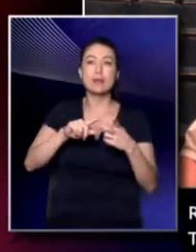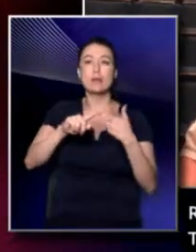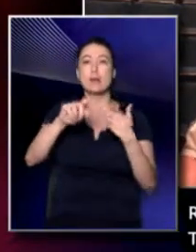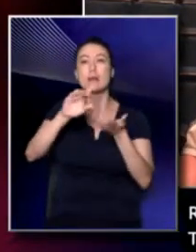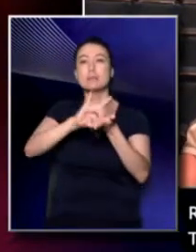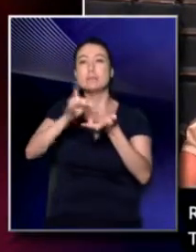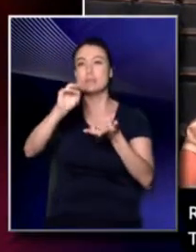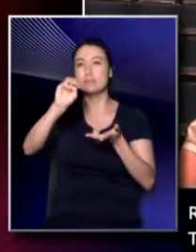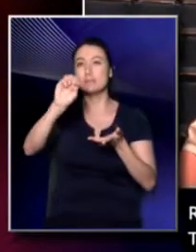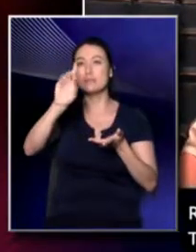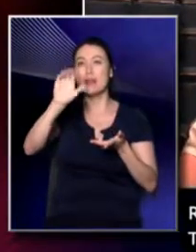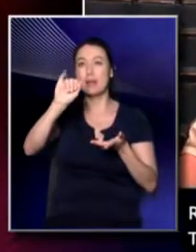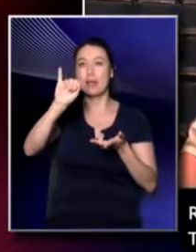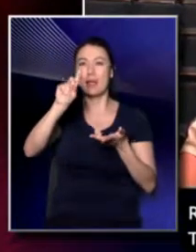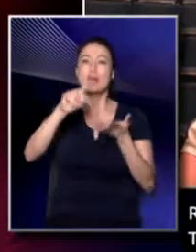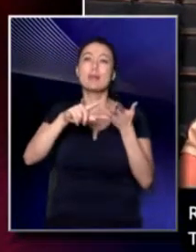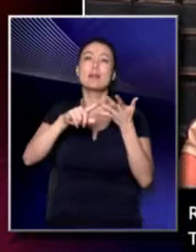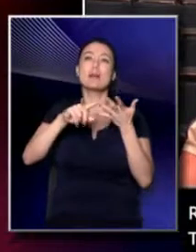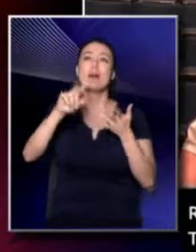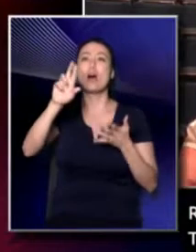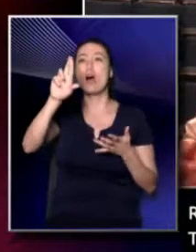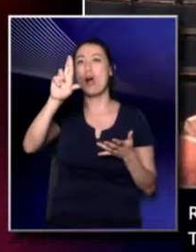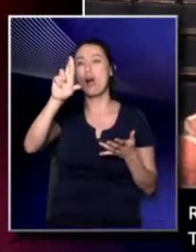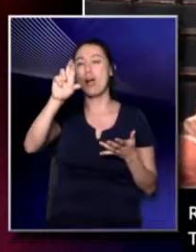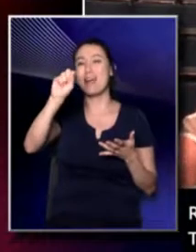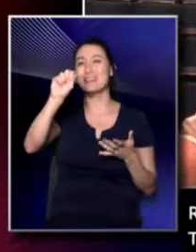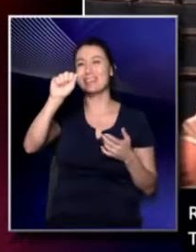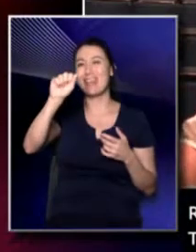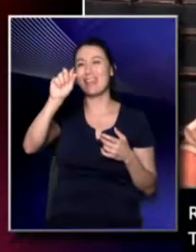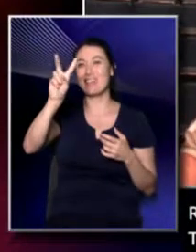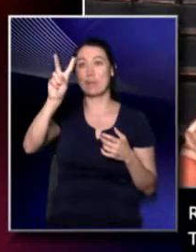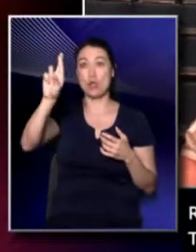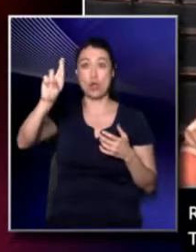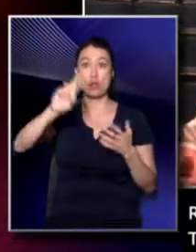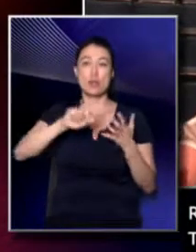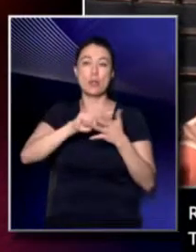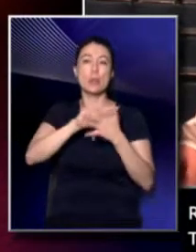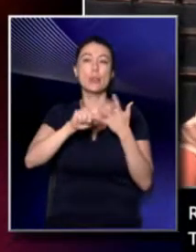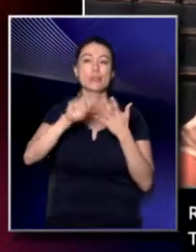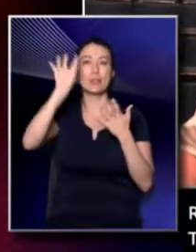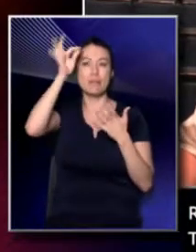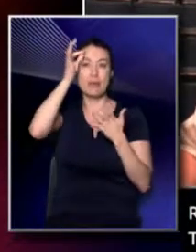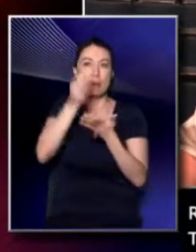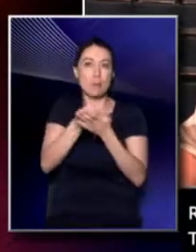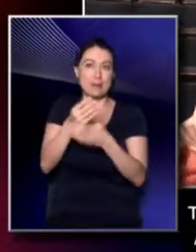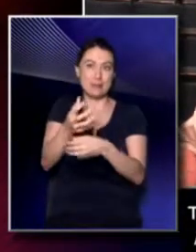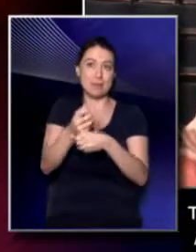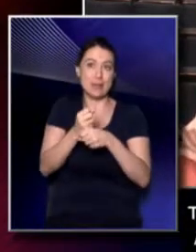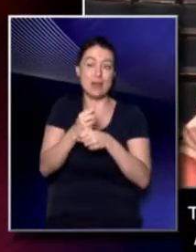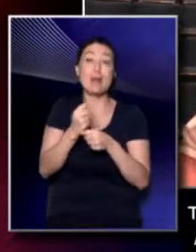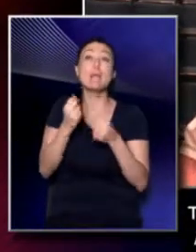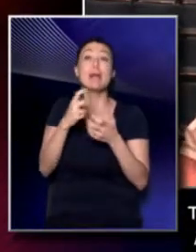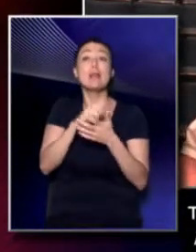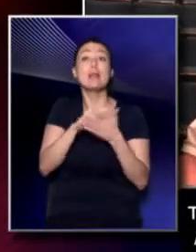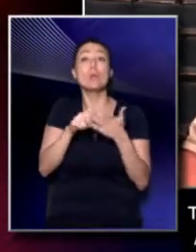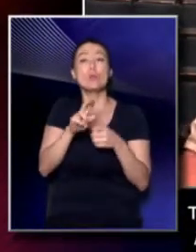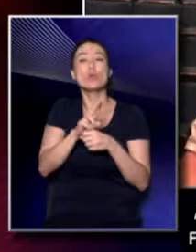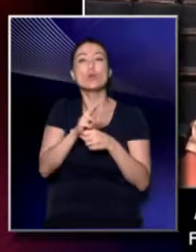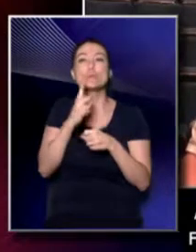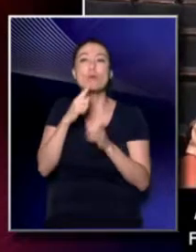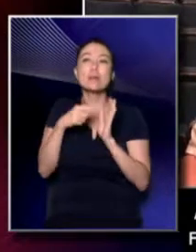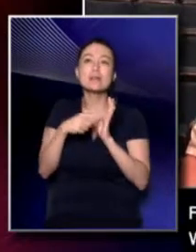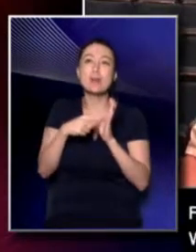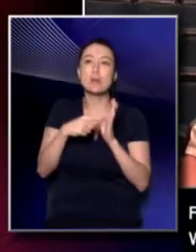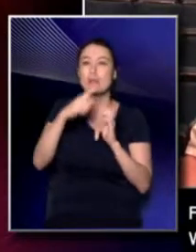Medicaid, RSA-VR, and those are the types of federal dollars we get. And many times we use those, for example, for some of the